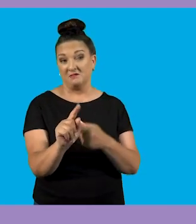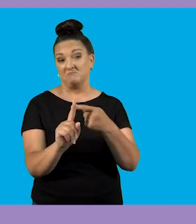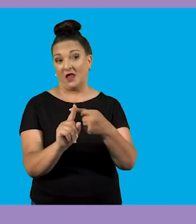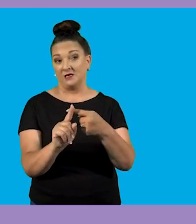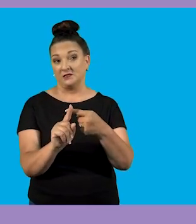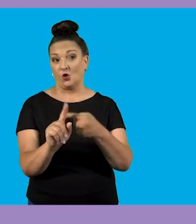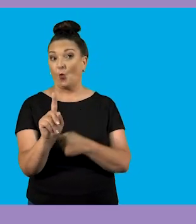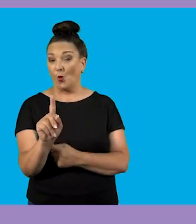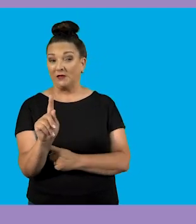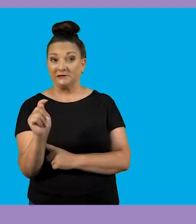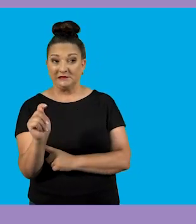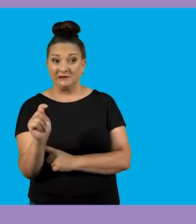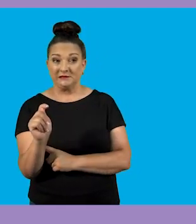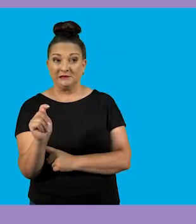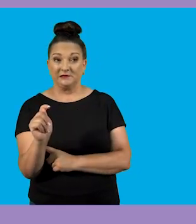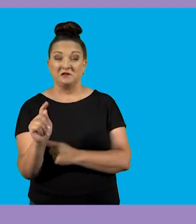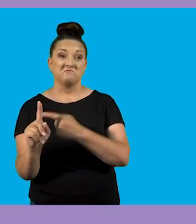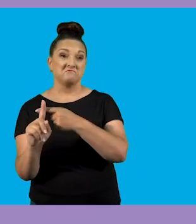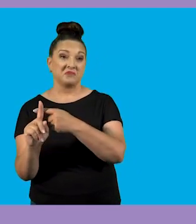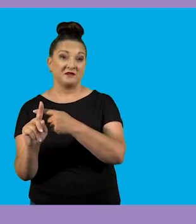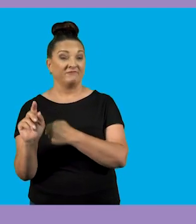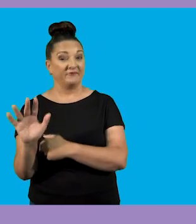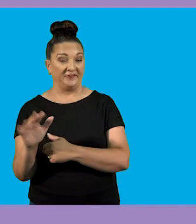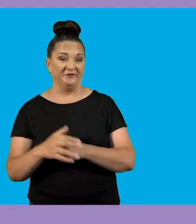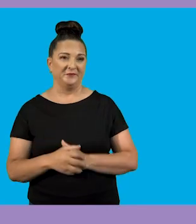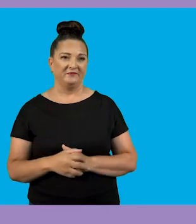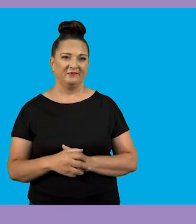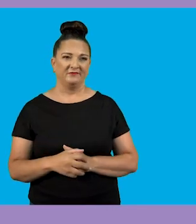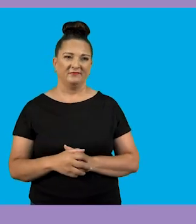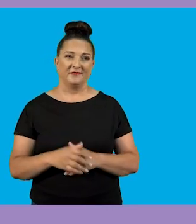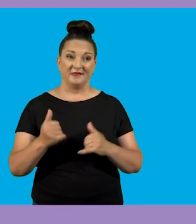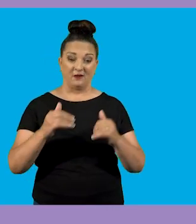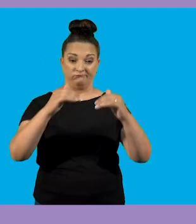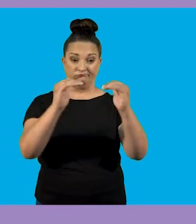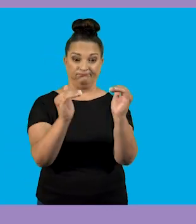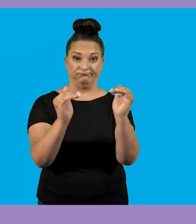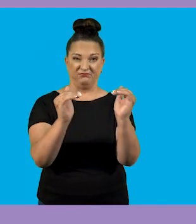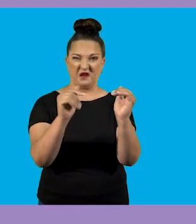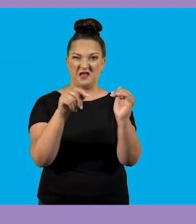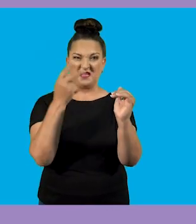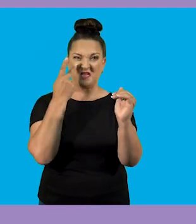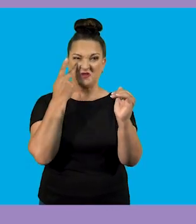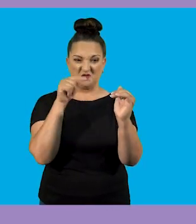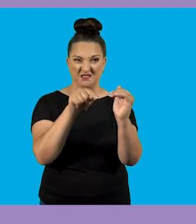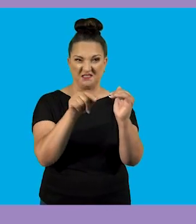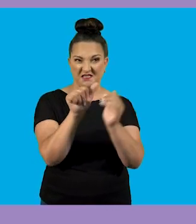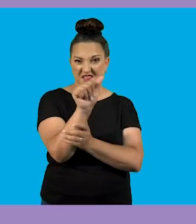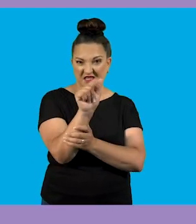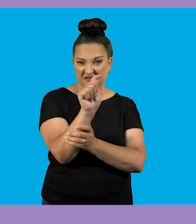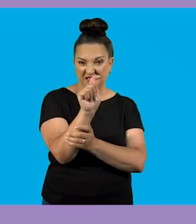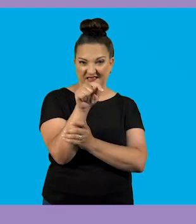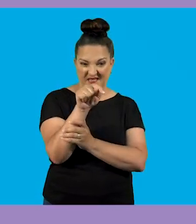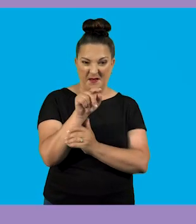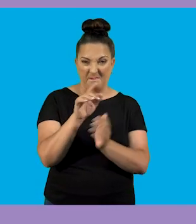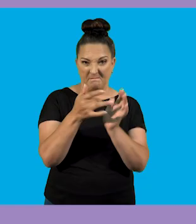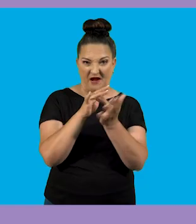plus 1t plus the 5. So can you see how I've expanded that 6t, which is that middle